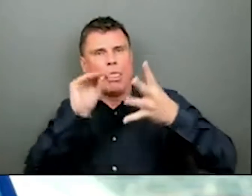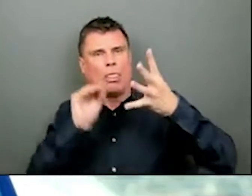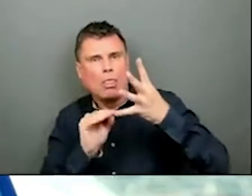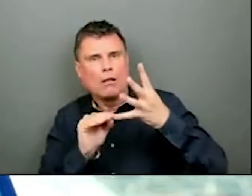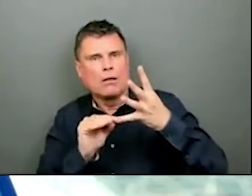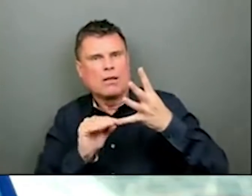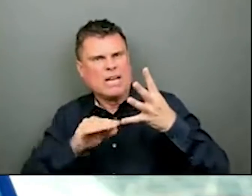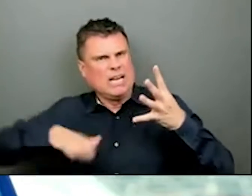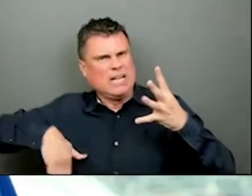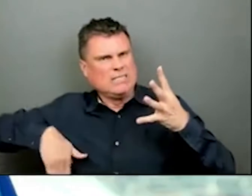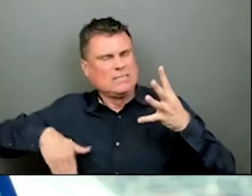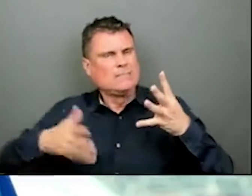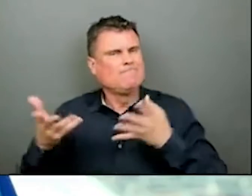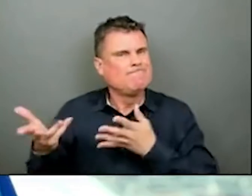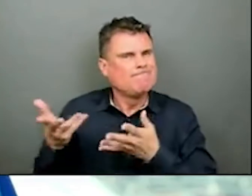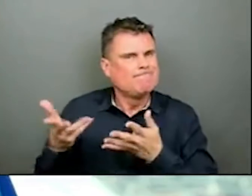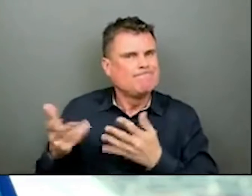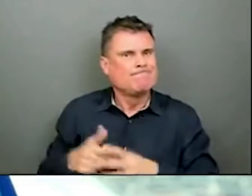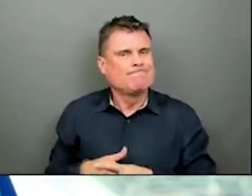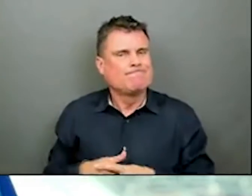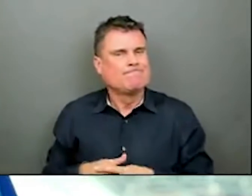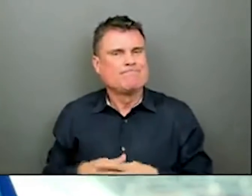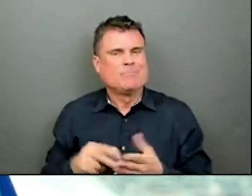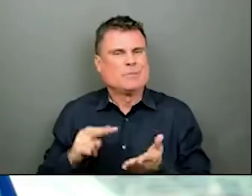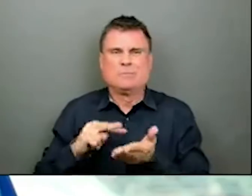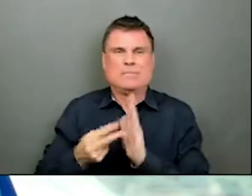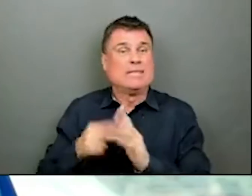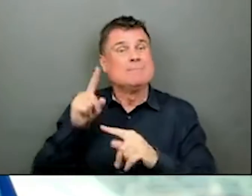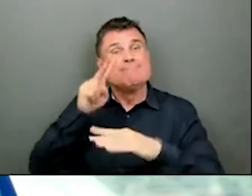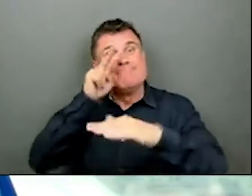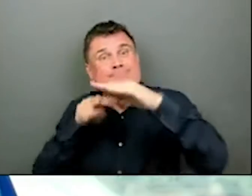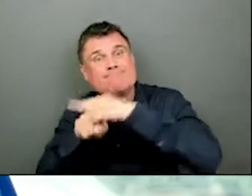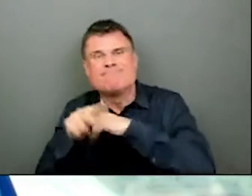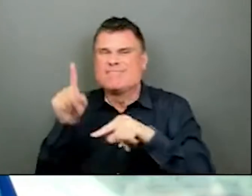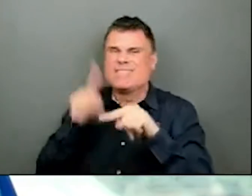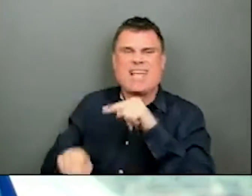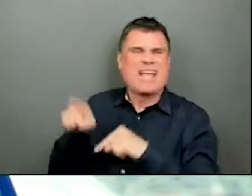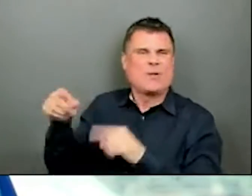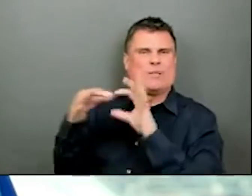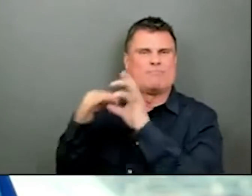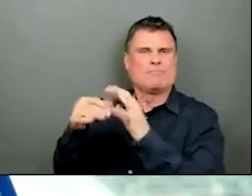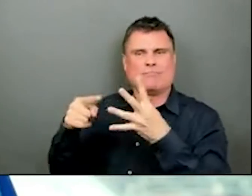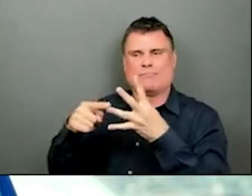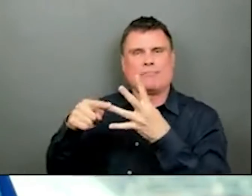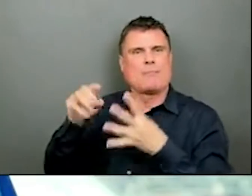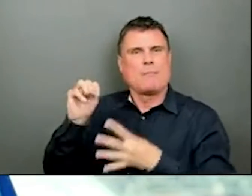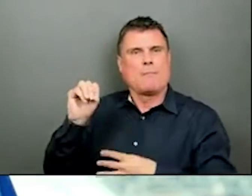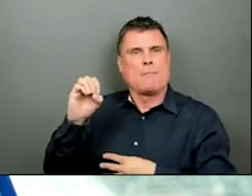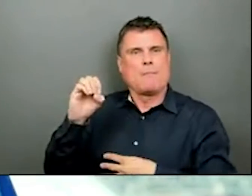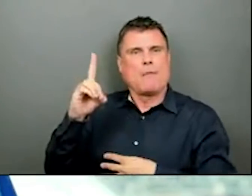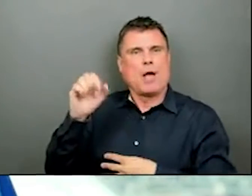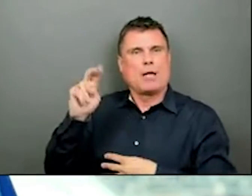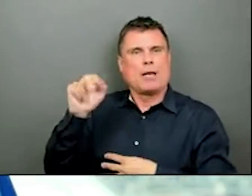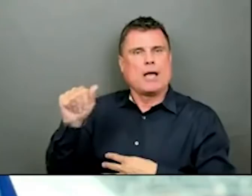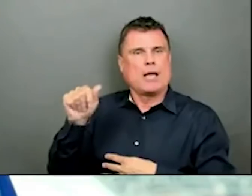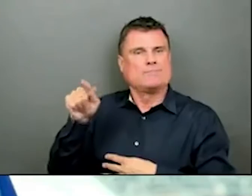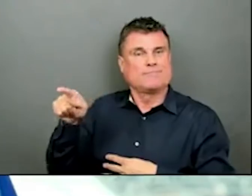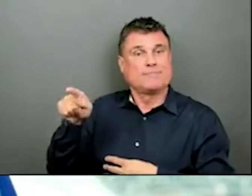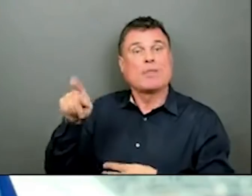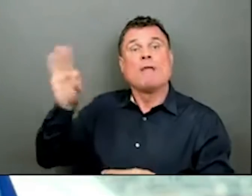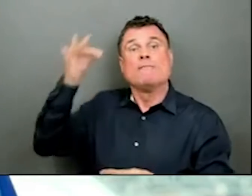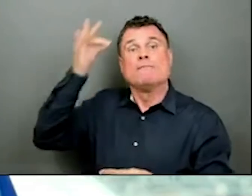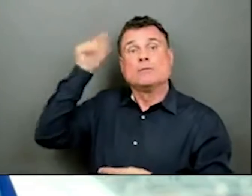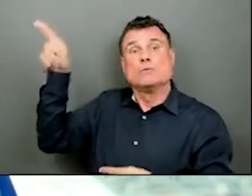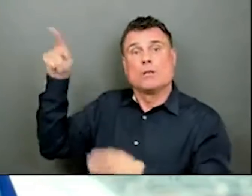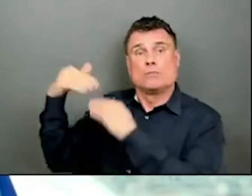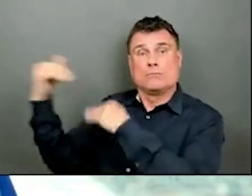arriving, and we're not sure when it's arriving. The doses from Moderna that we were expecting to get from the federal government this week won't be arriving till at least next